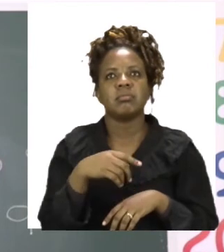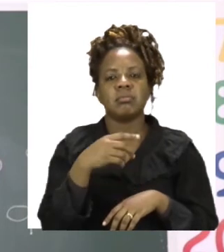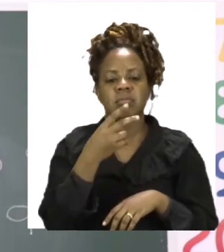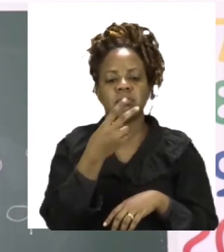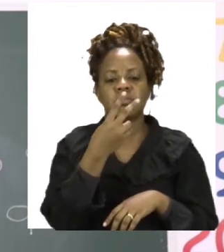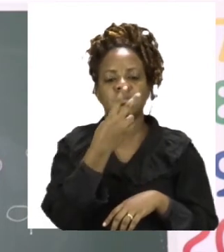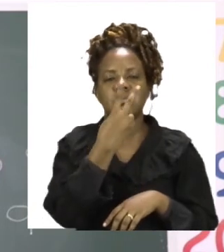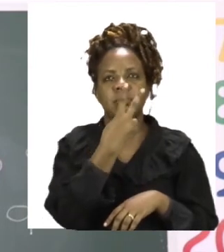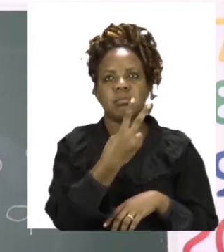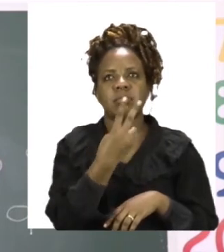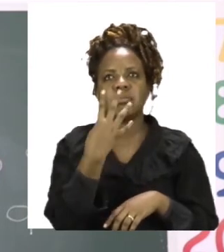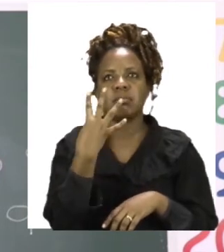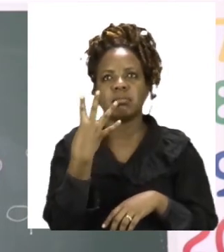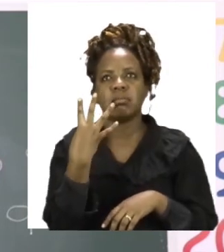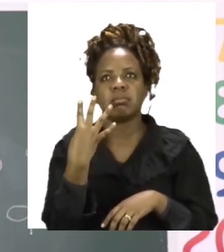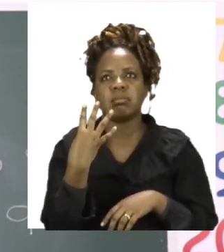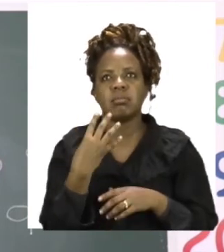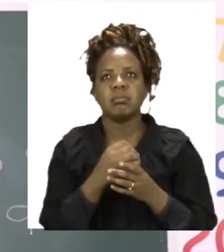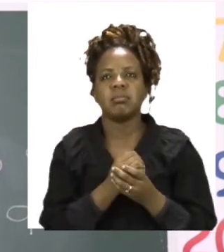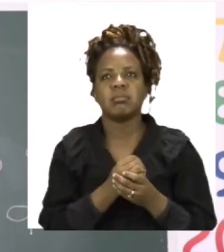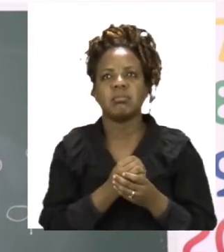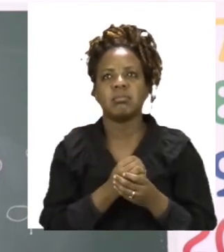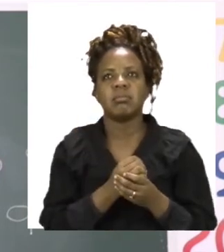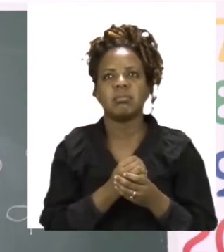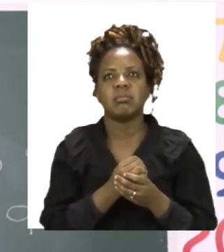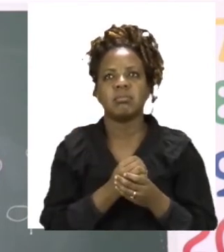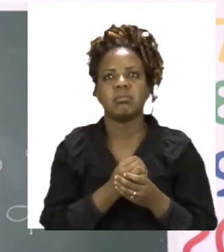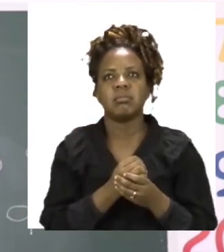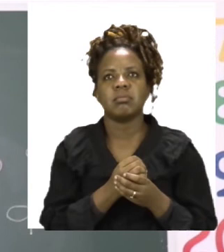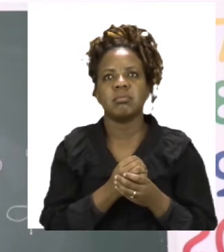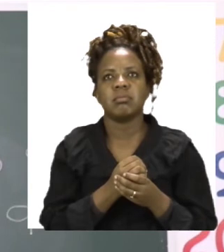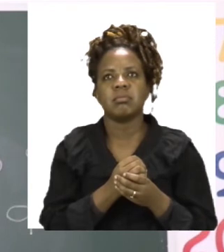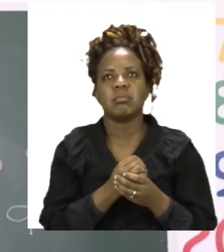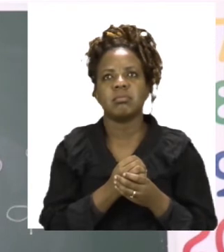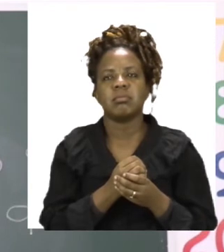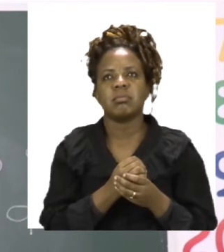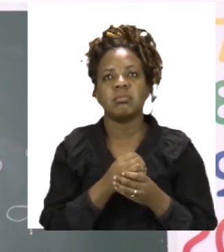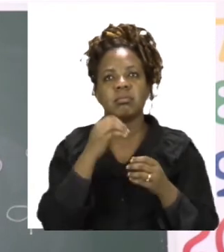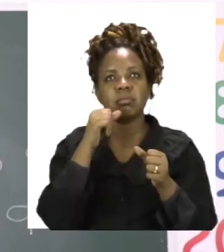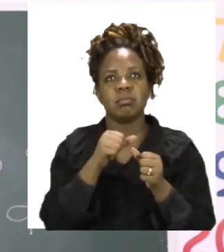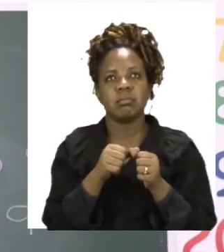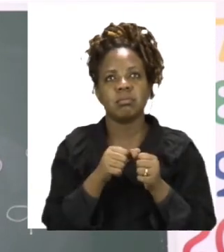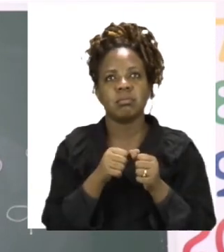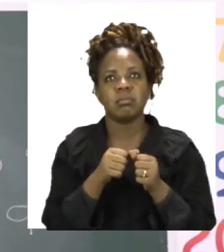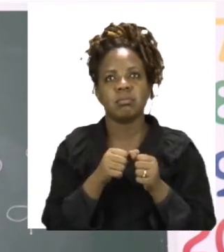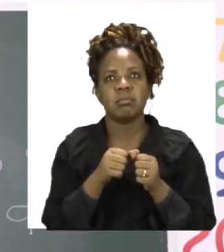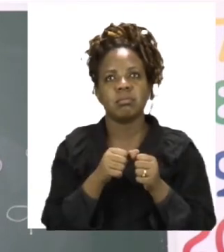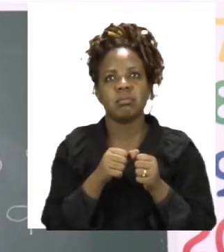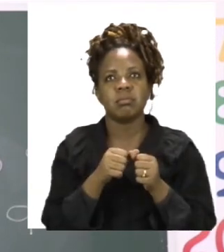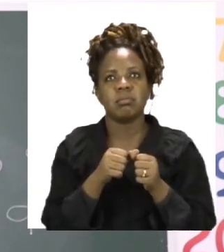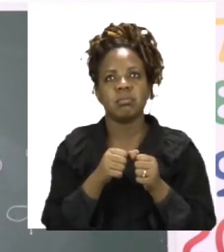24. So this is how our sum is going to look like. Remember, on Friday,